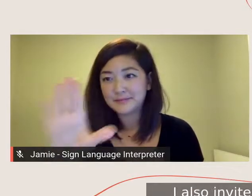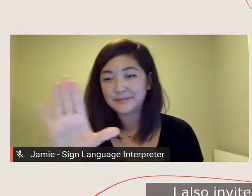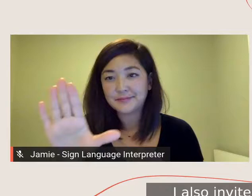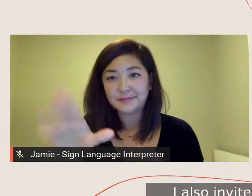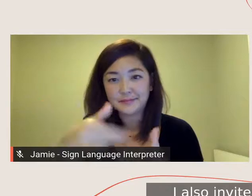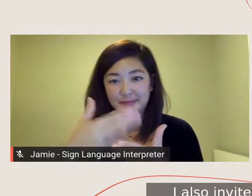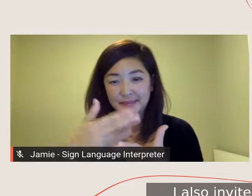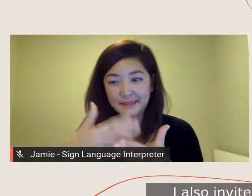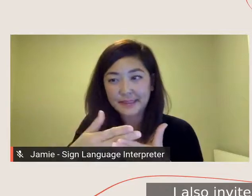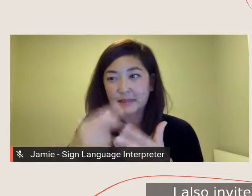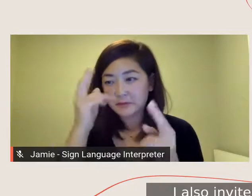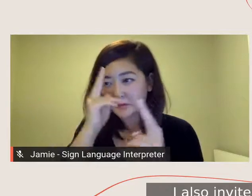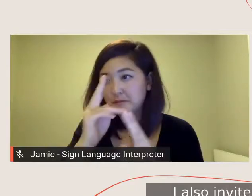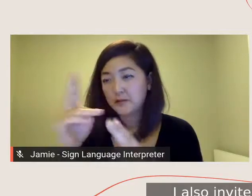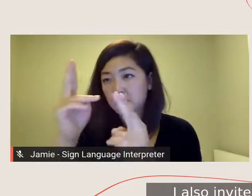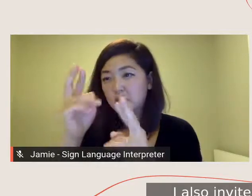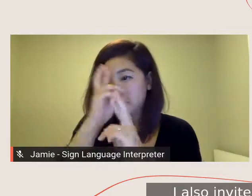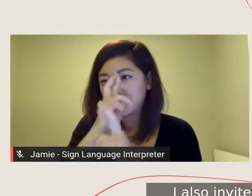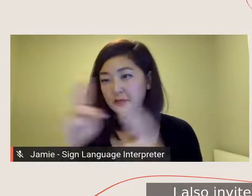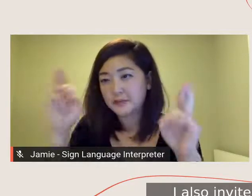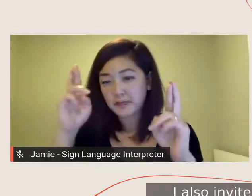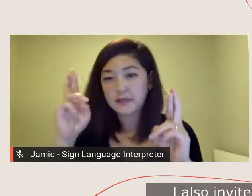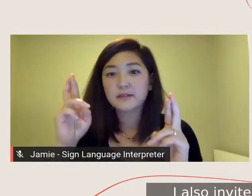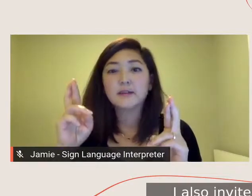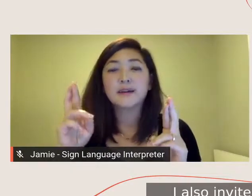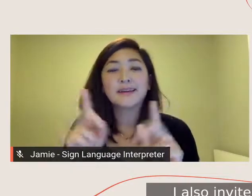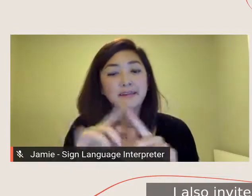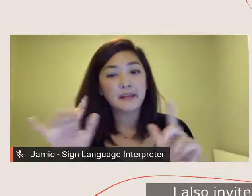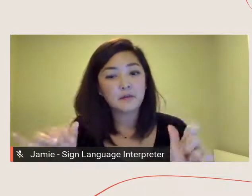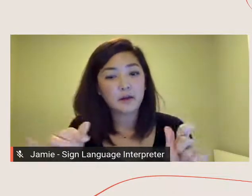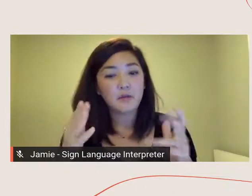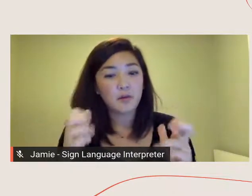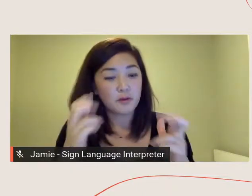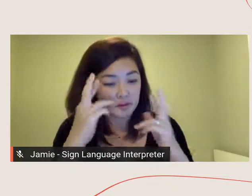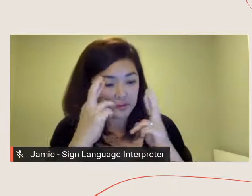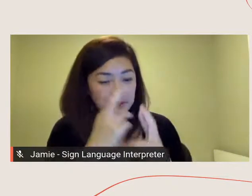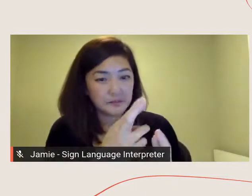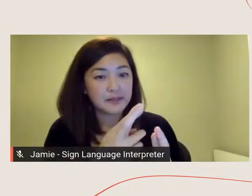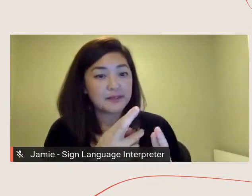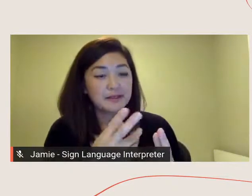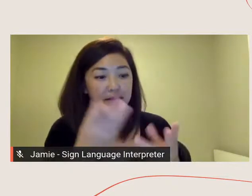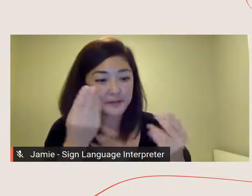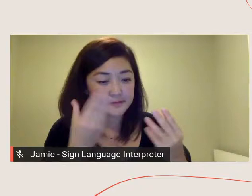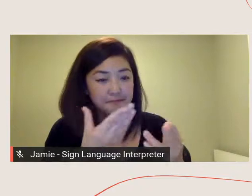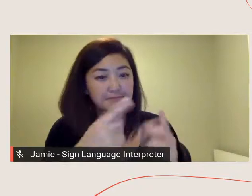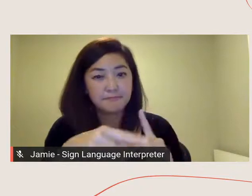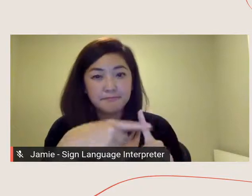also invite you to send peaceful thoughts to his family and to all who loved him.